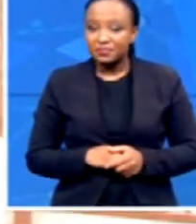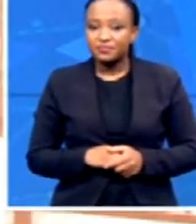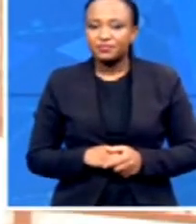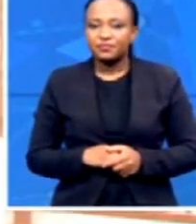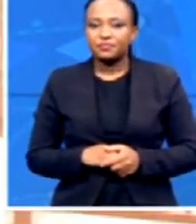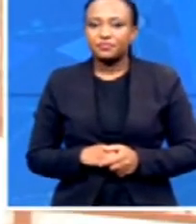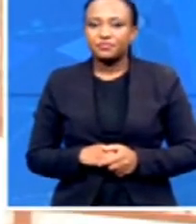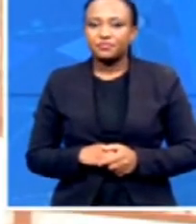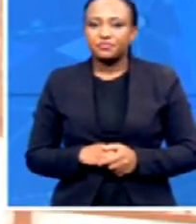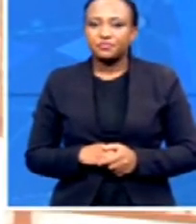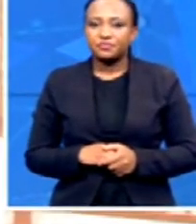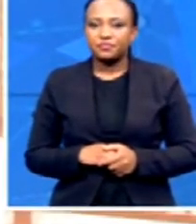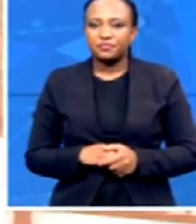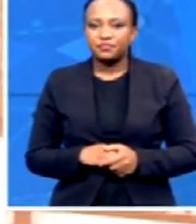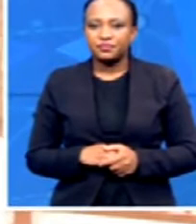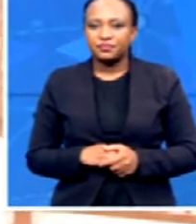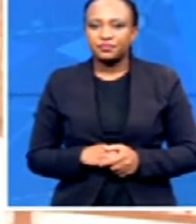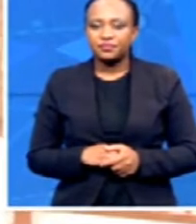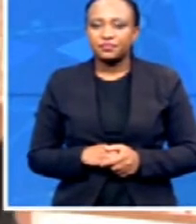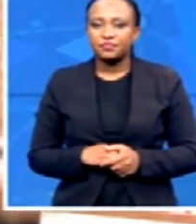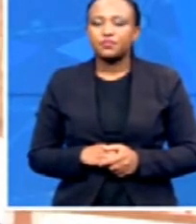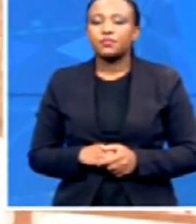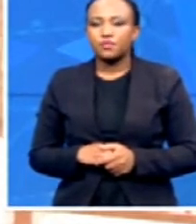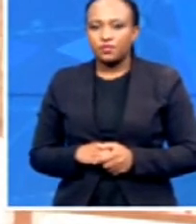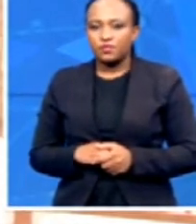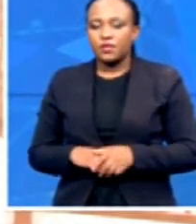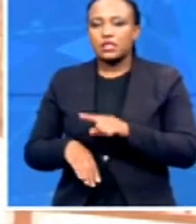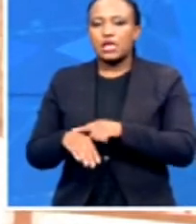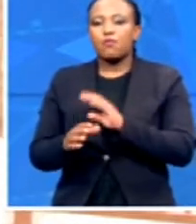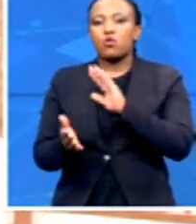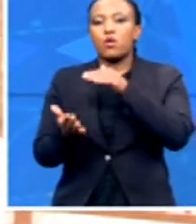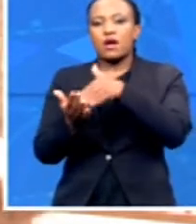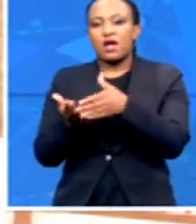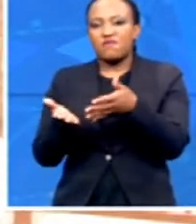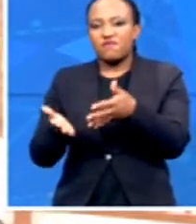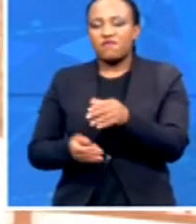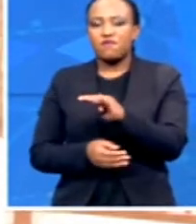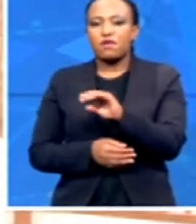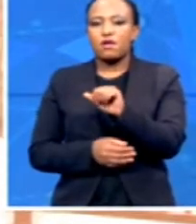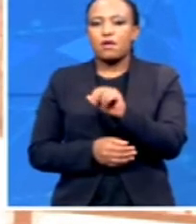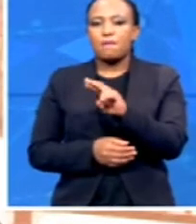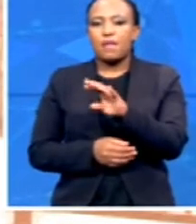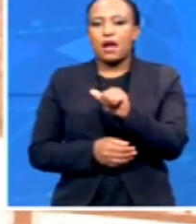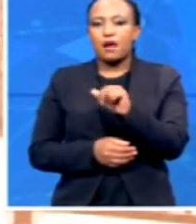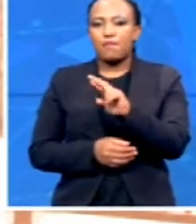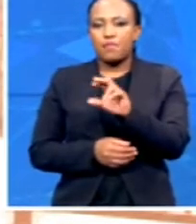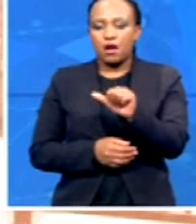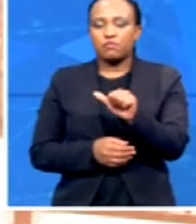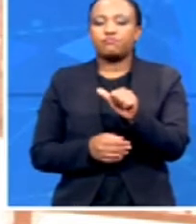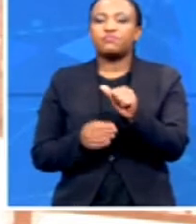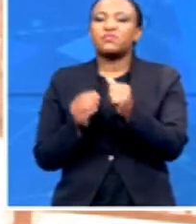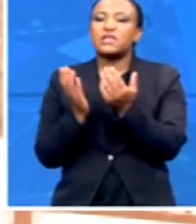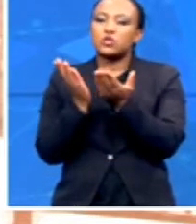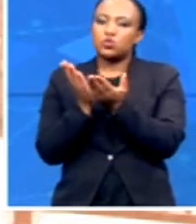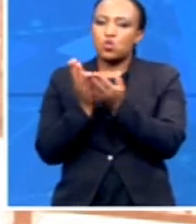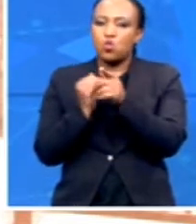When we arrived at Raweli Secondary School, the students were about to sit down for the final exam. We know that today they